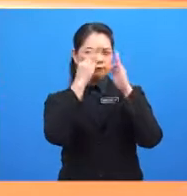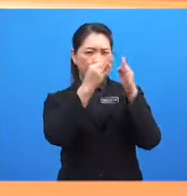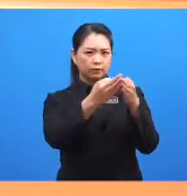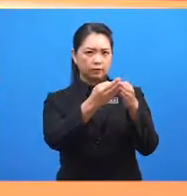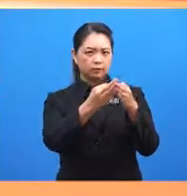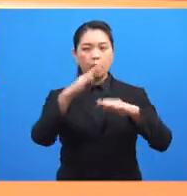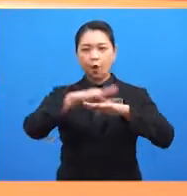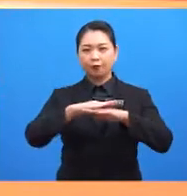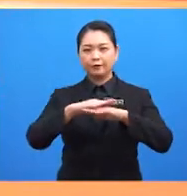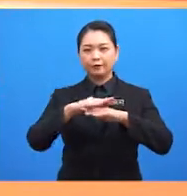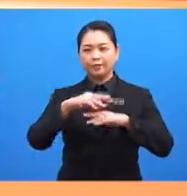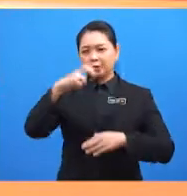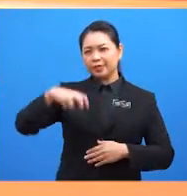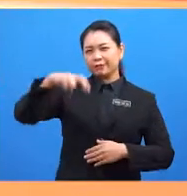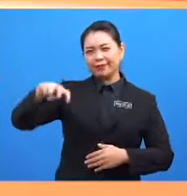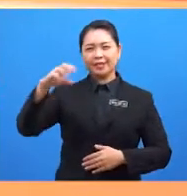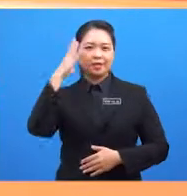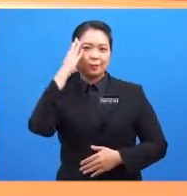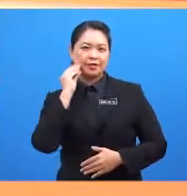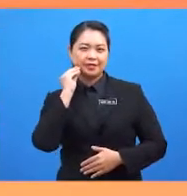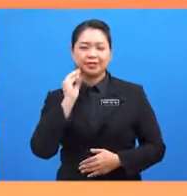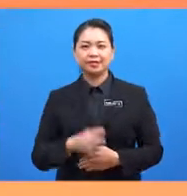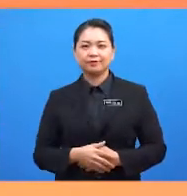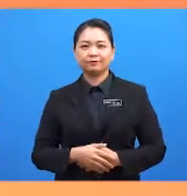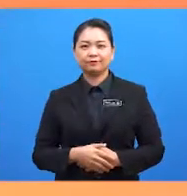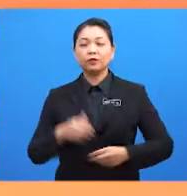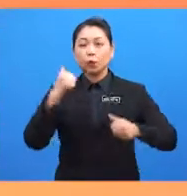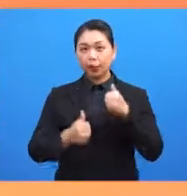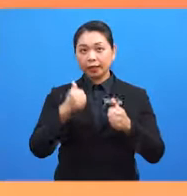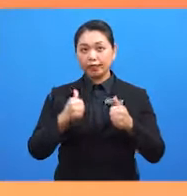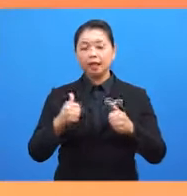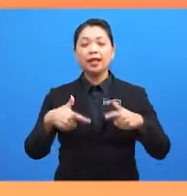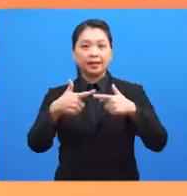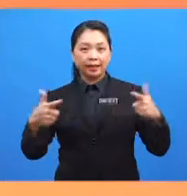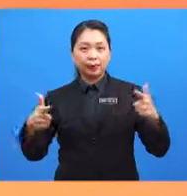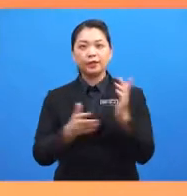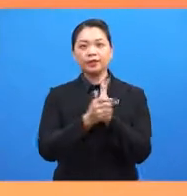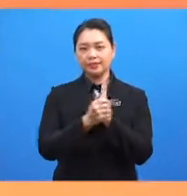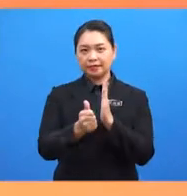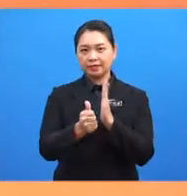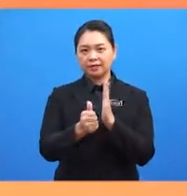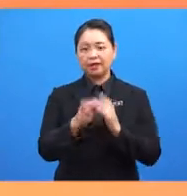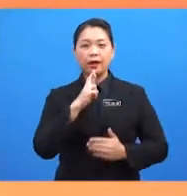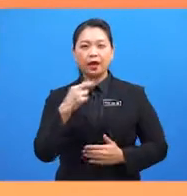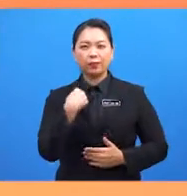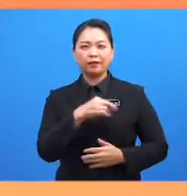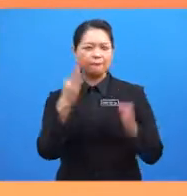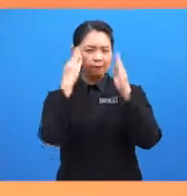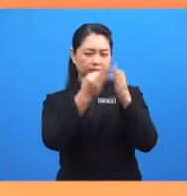topic traveling experiences. Which language skills are we focusing on